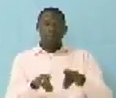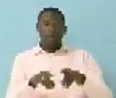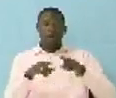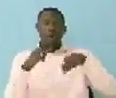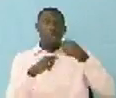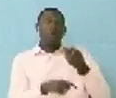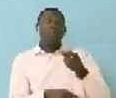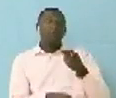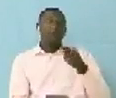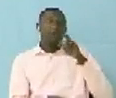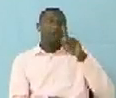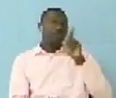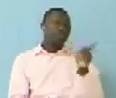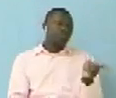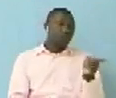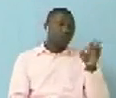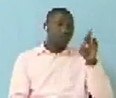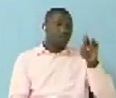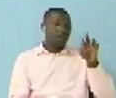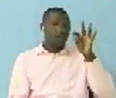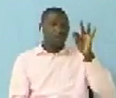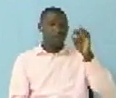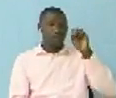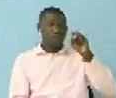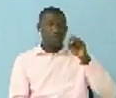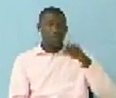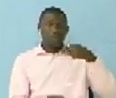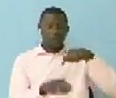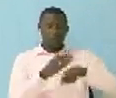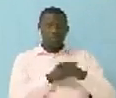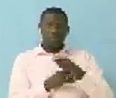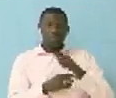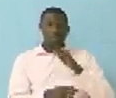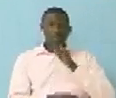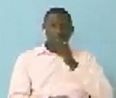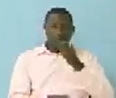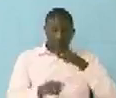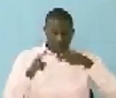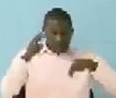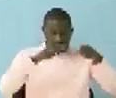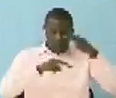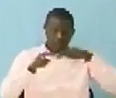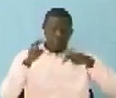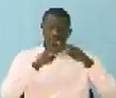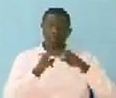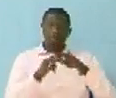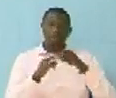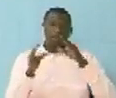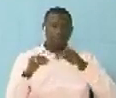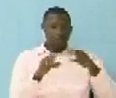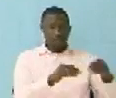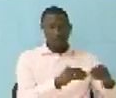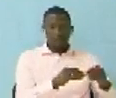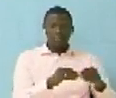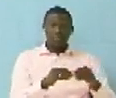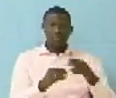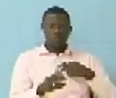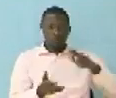the GRTS in this investigative activity was approved by the president.